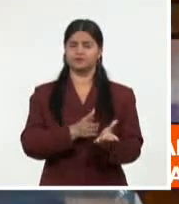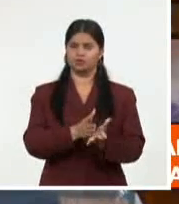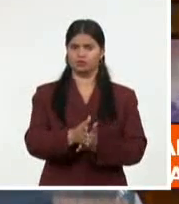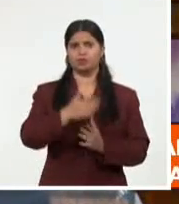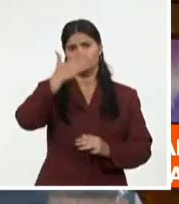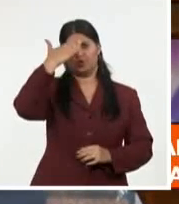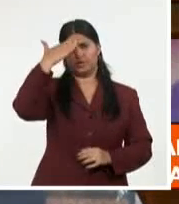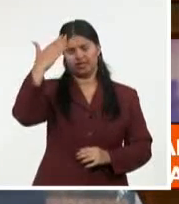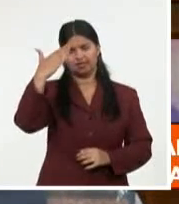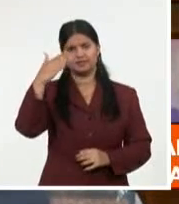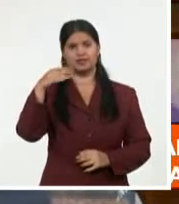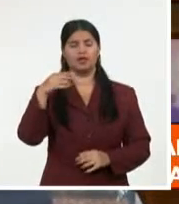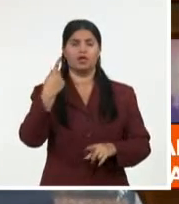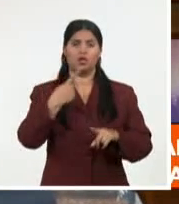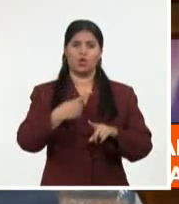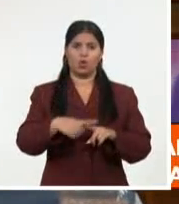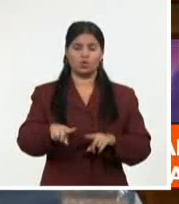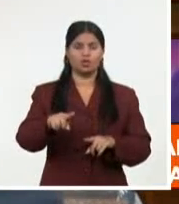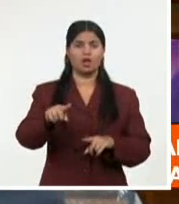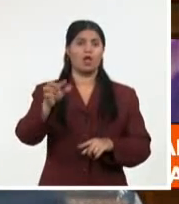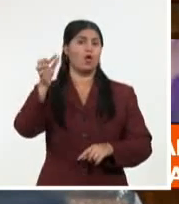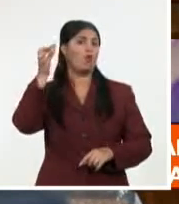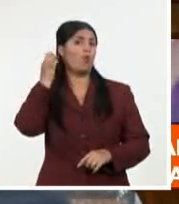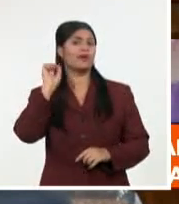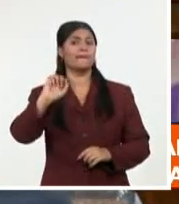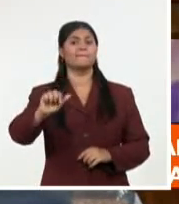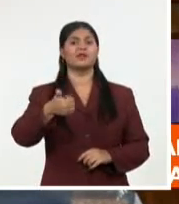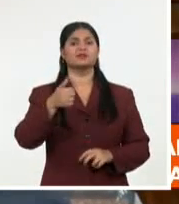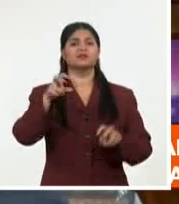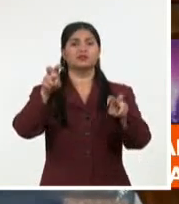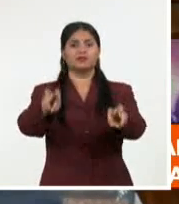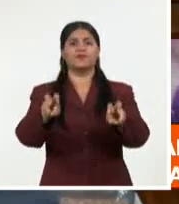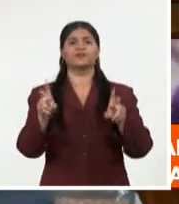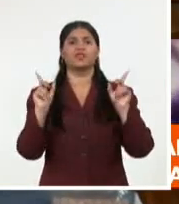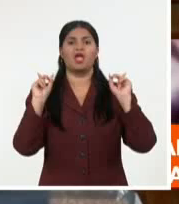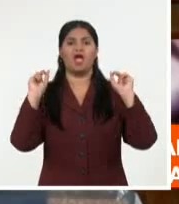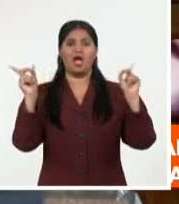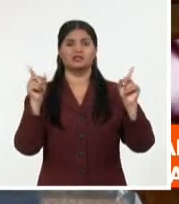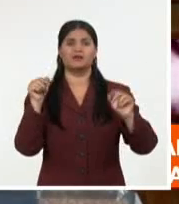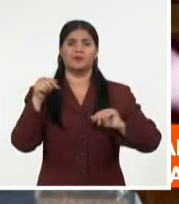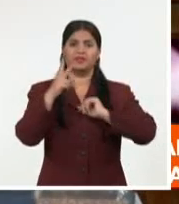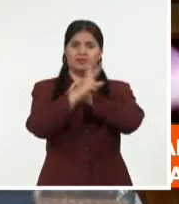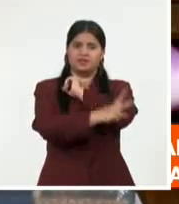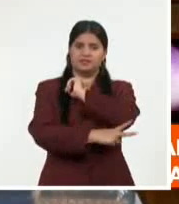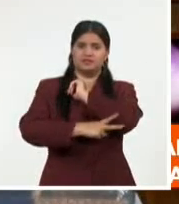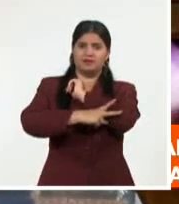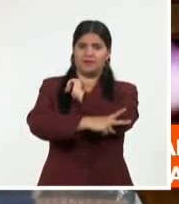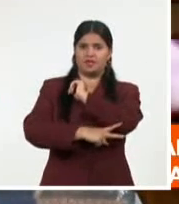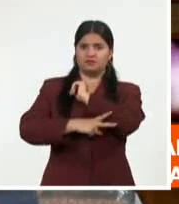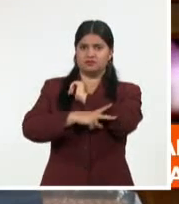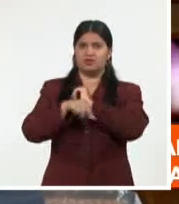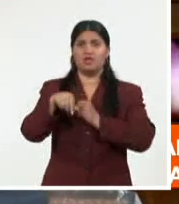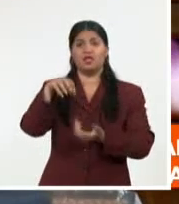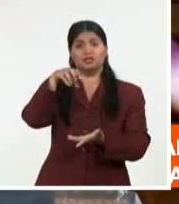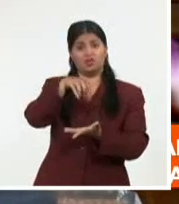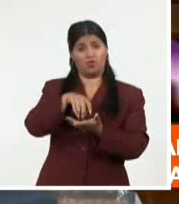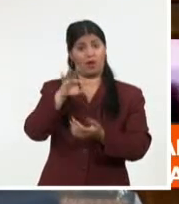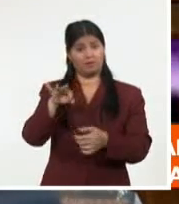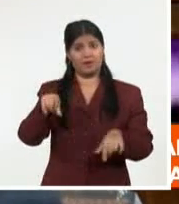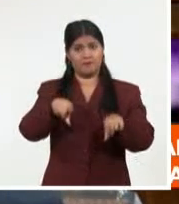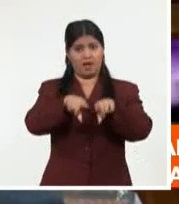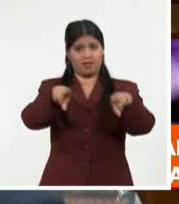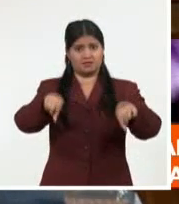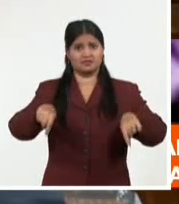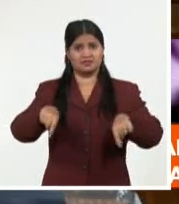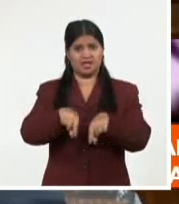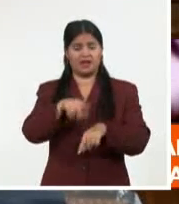la honorable Rochelle Ford, presidenta del Parlamento, la convocatoria de esta sesión especial en la misma sala en